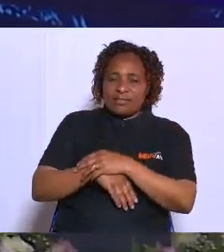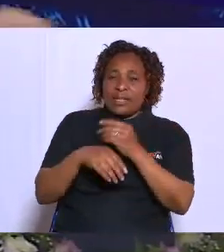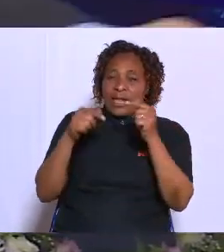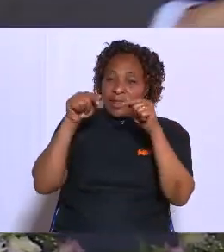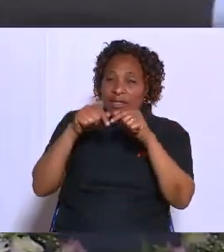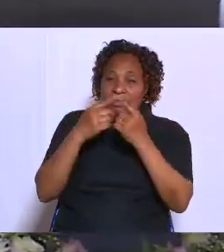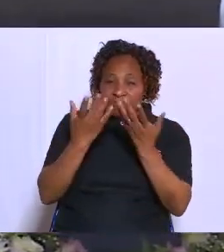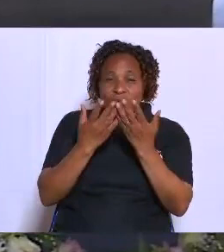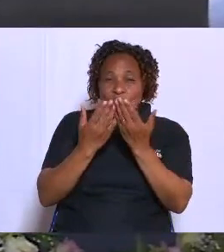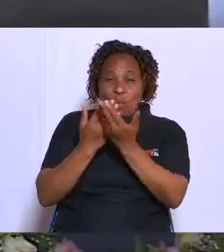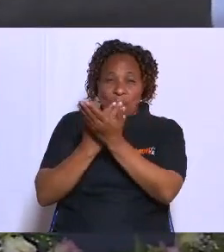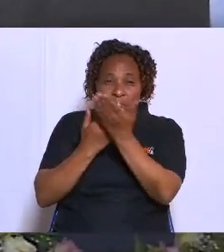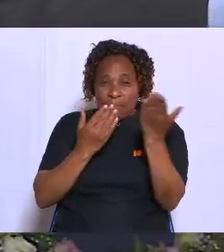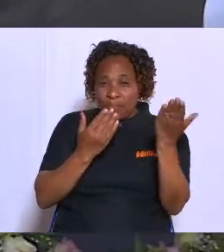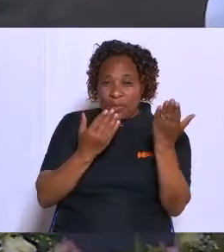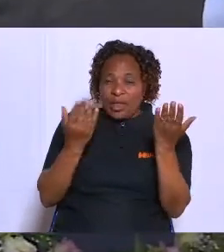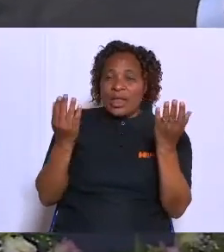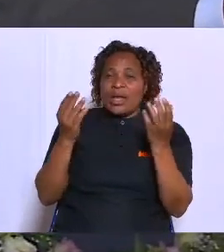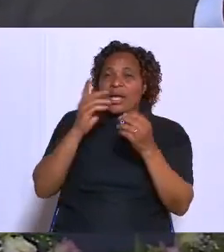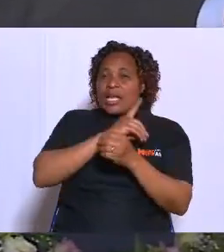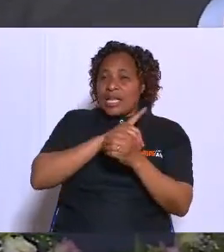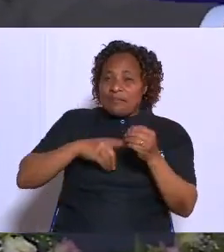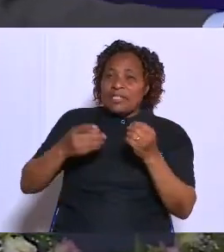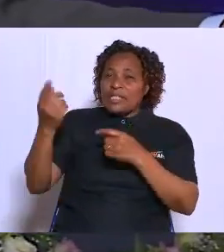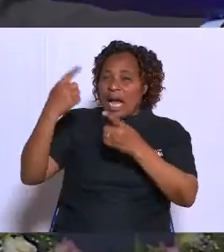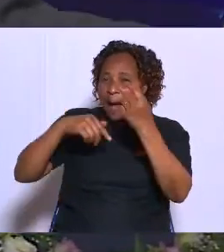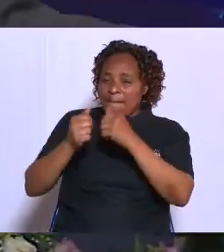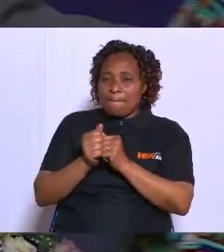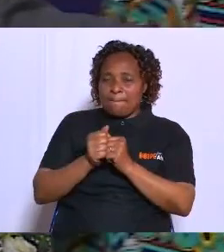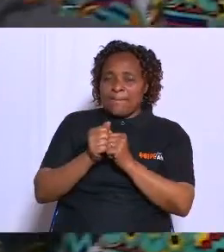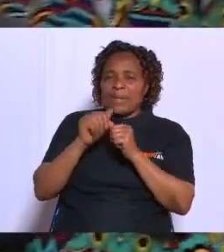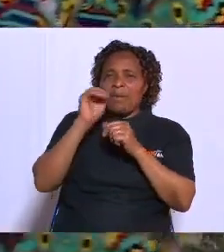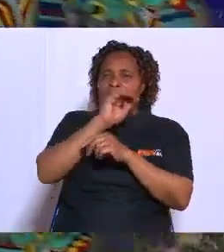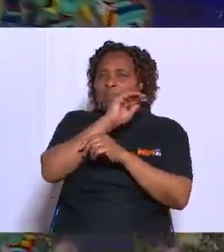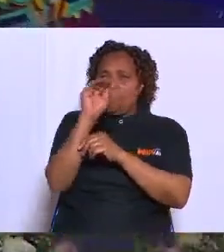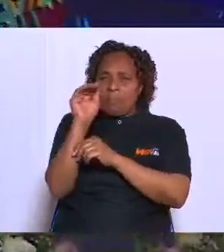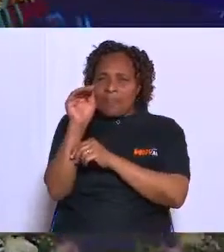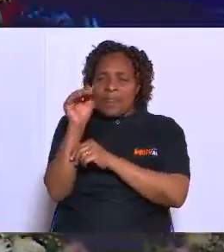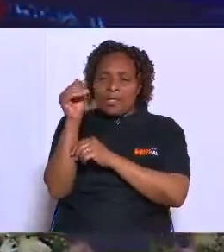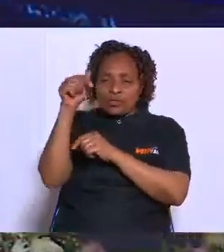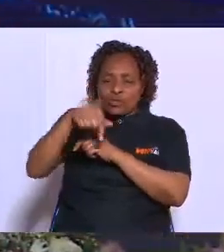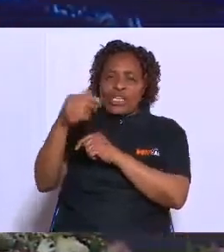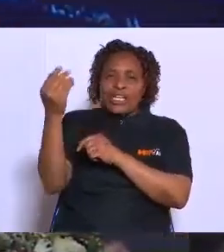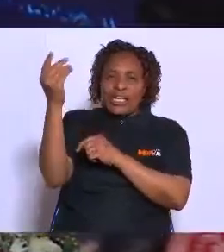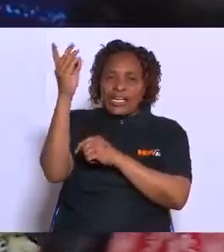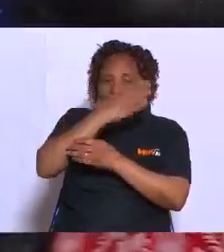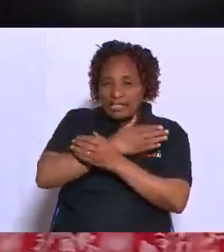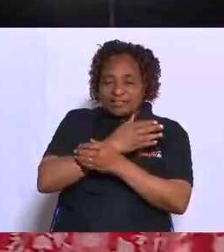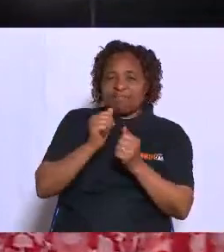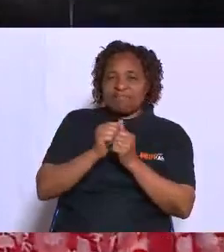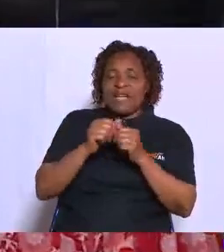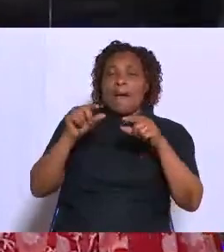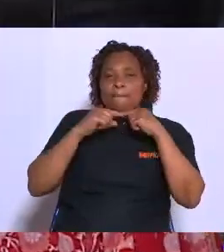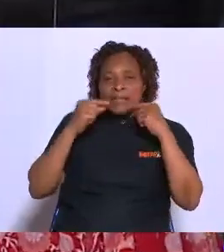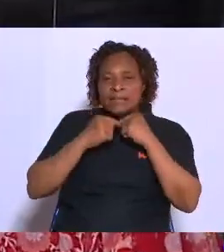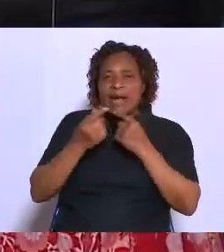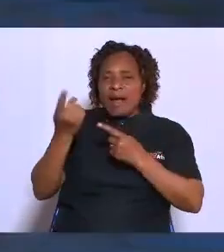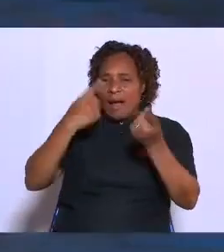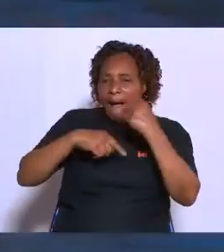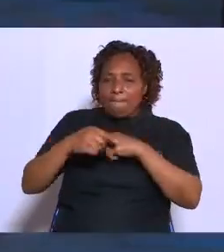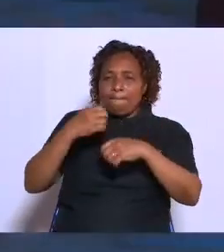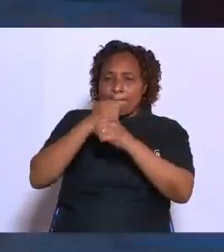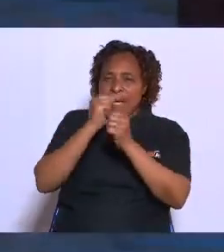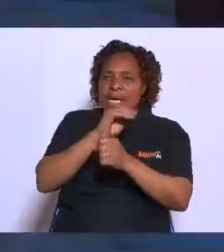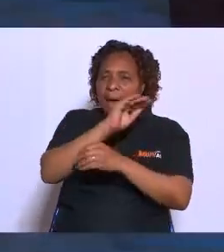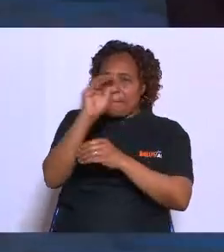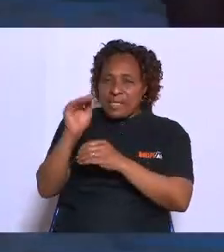wherever you are come David come make the appeal tonight make an appeal for those that have drawn a lacks in